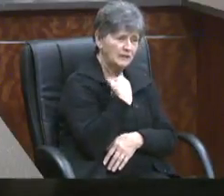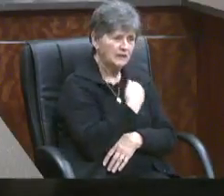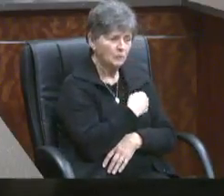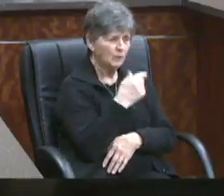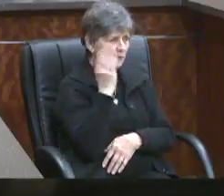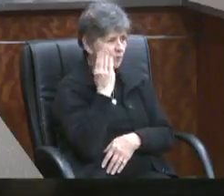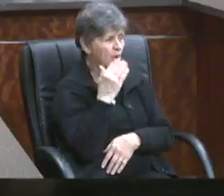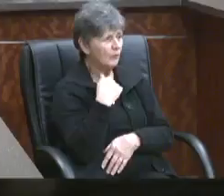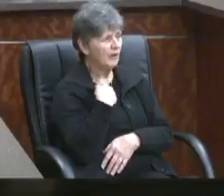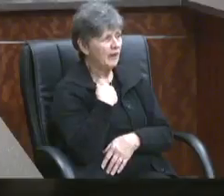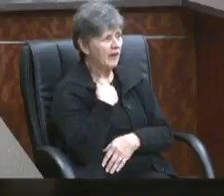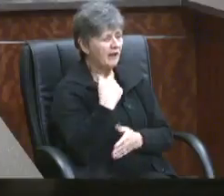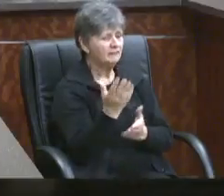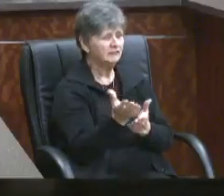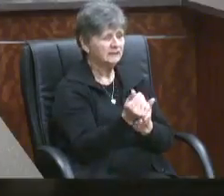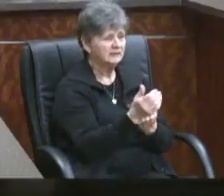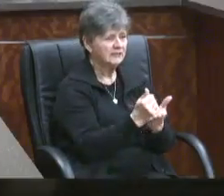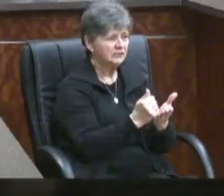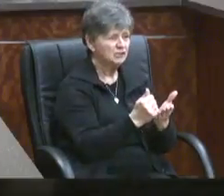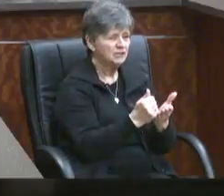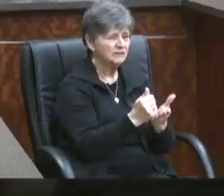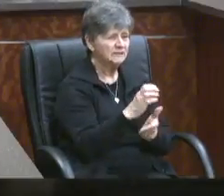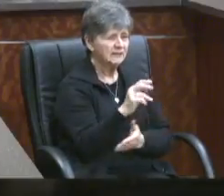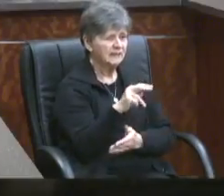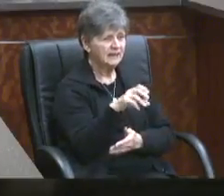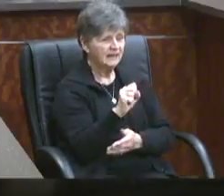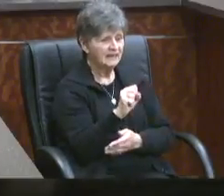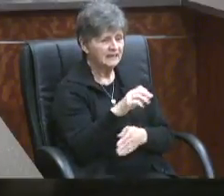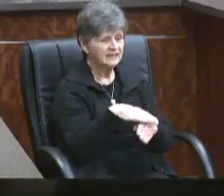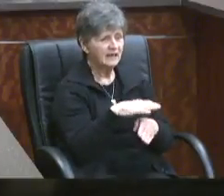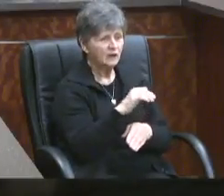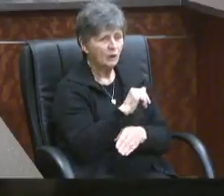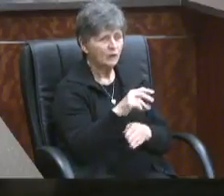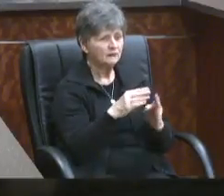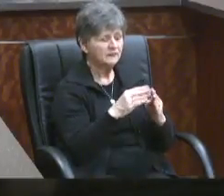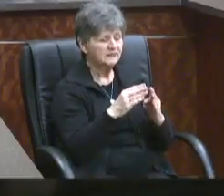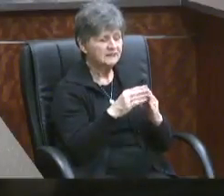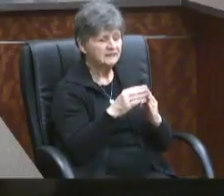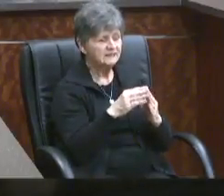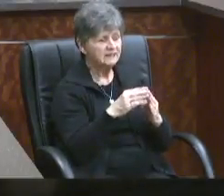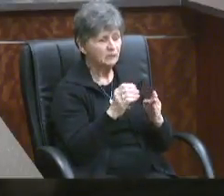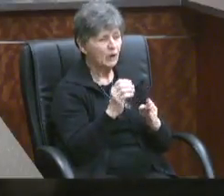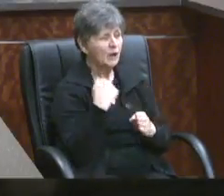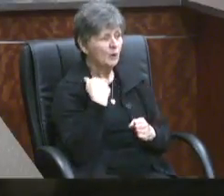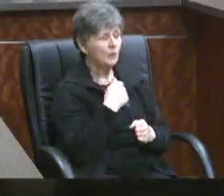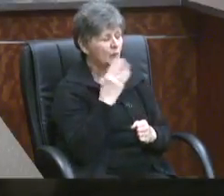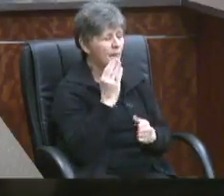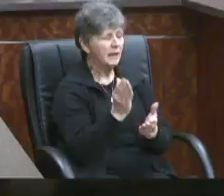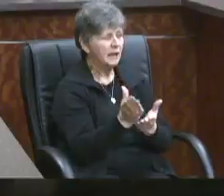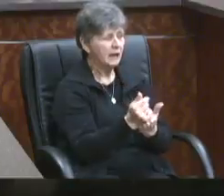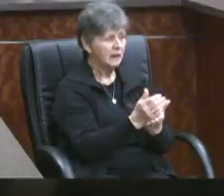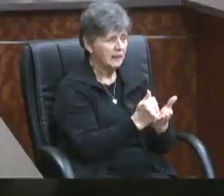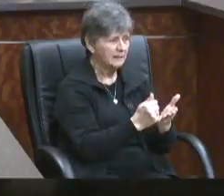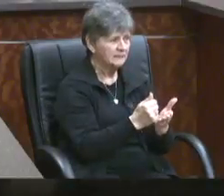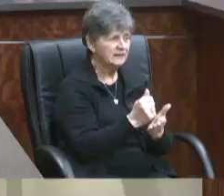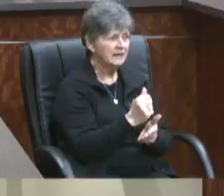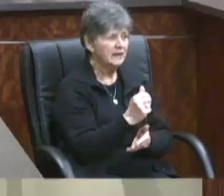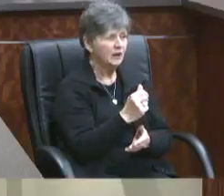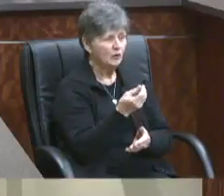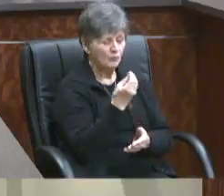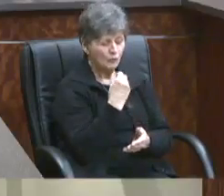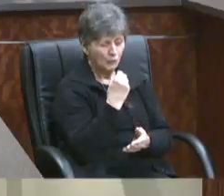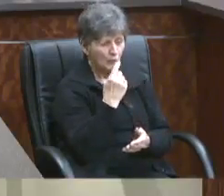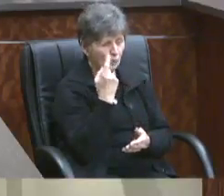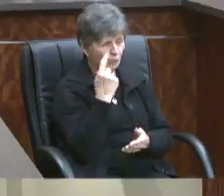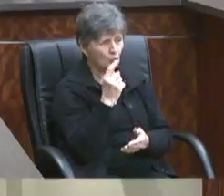at all of our city facilities. We'll be collecting non-perishable foods as we do every year for LARS at